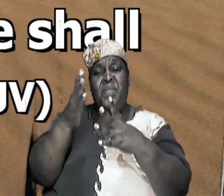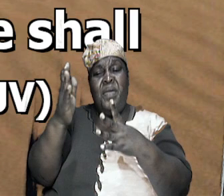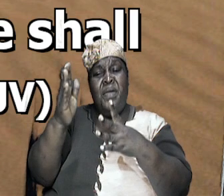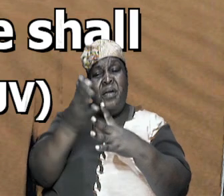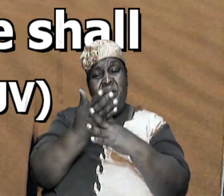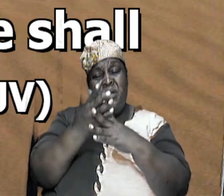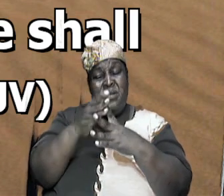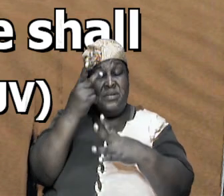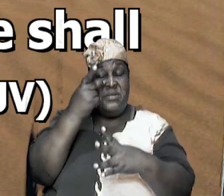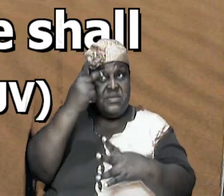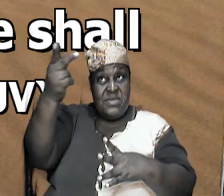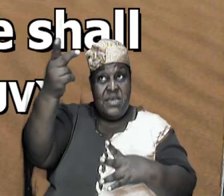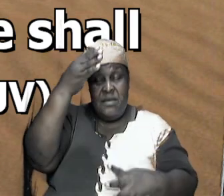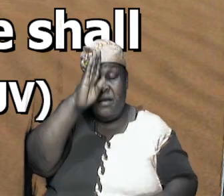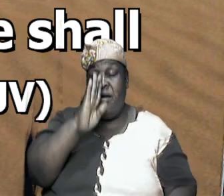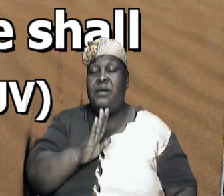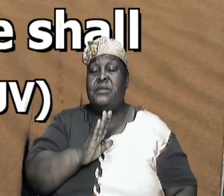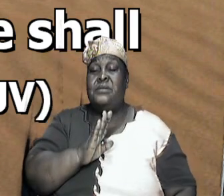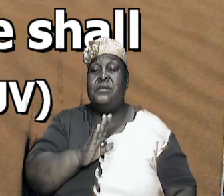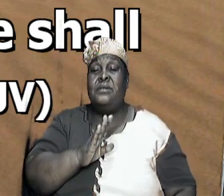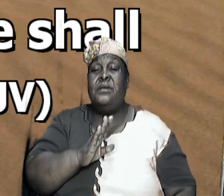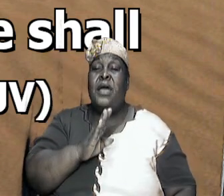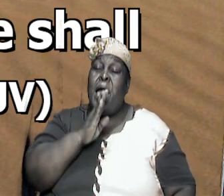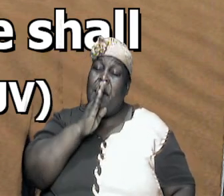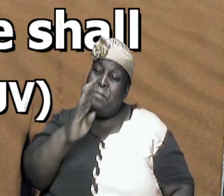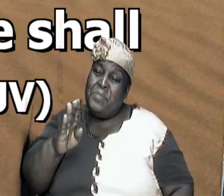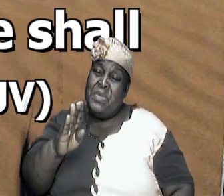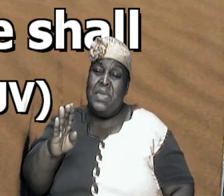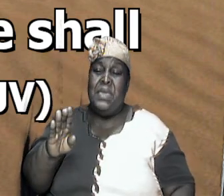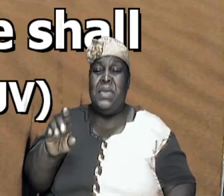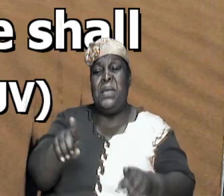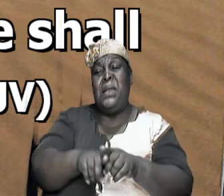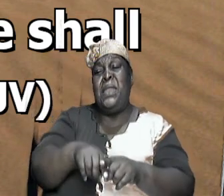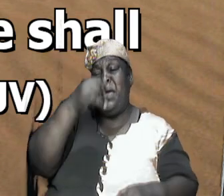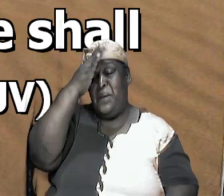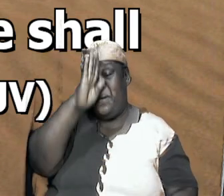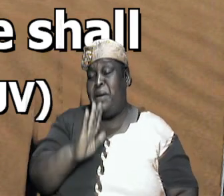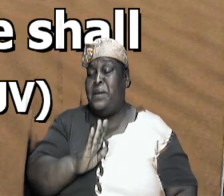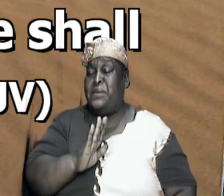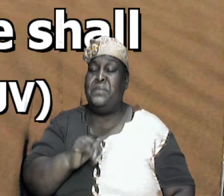seeing God and being like God.